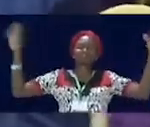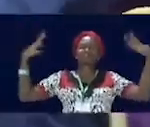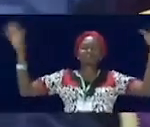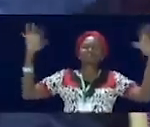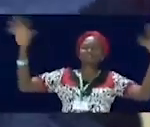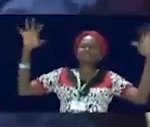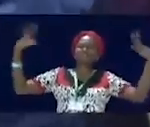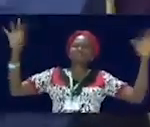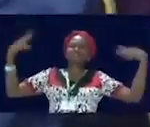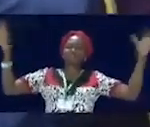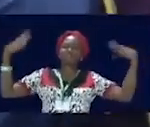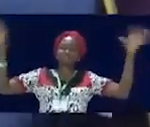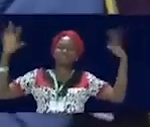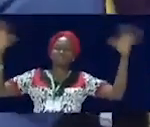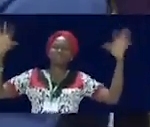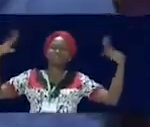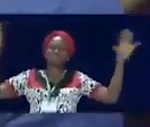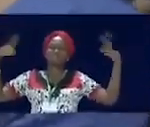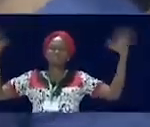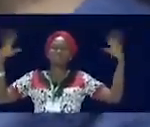wonderful.